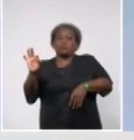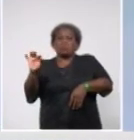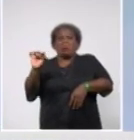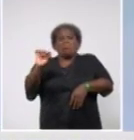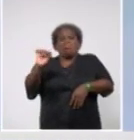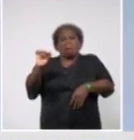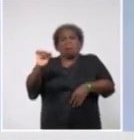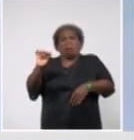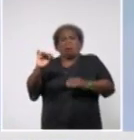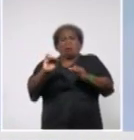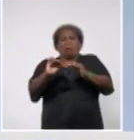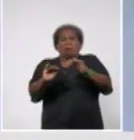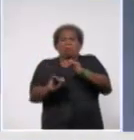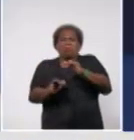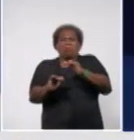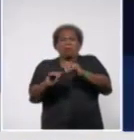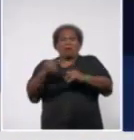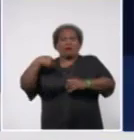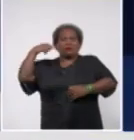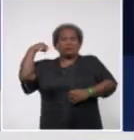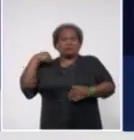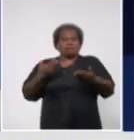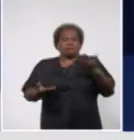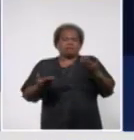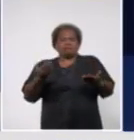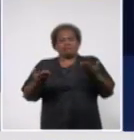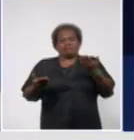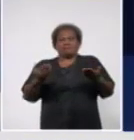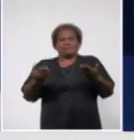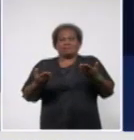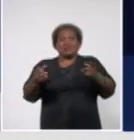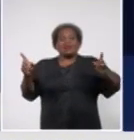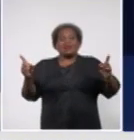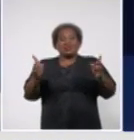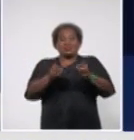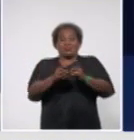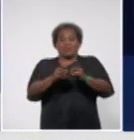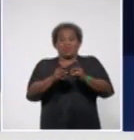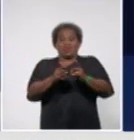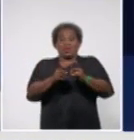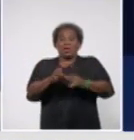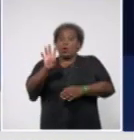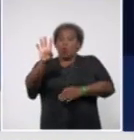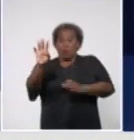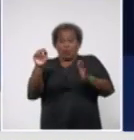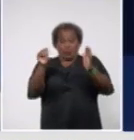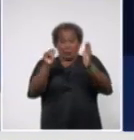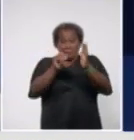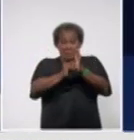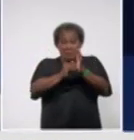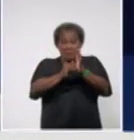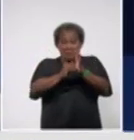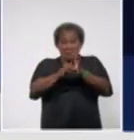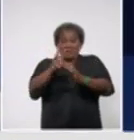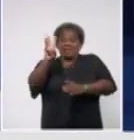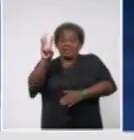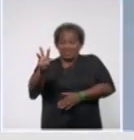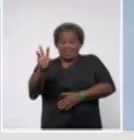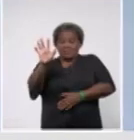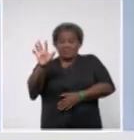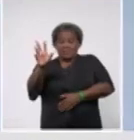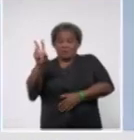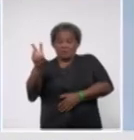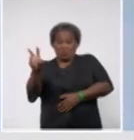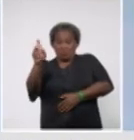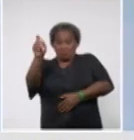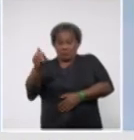at 5.48 per 100,000 inhabitants over the last 15 days. To